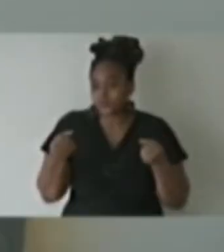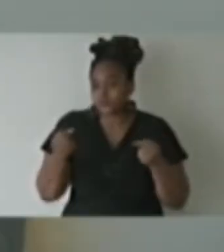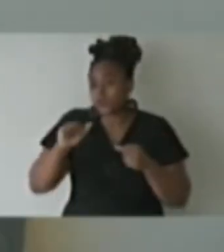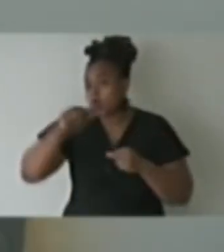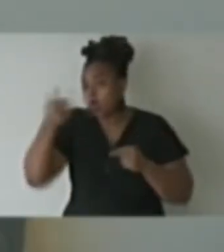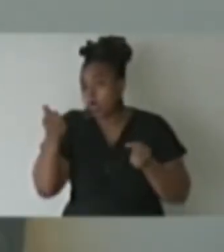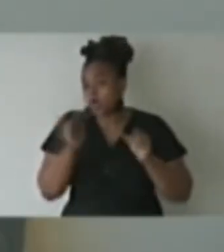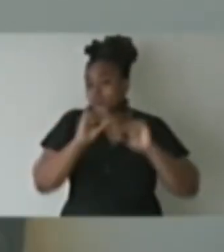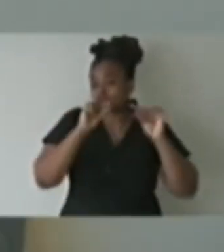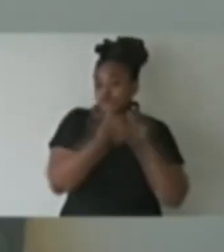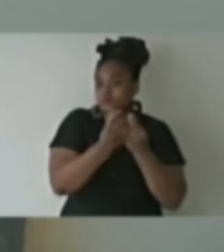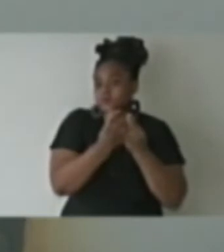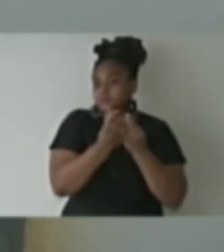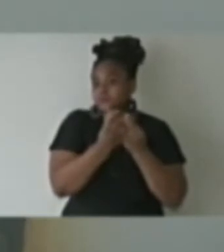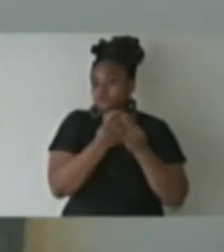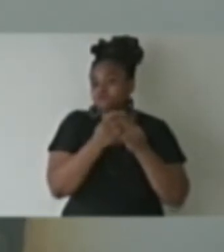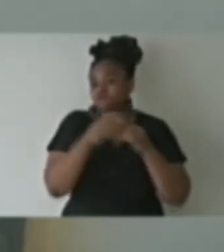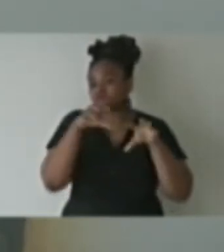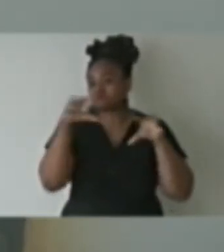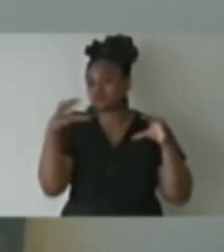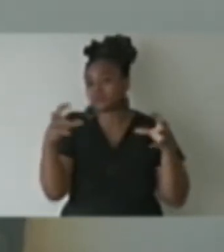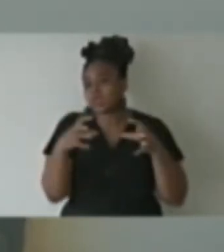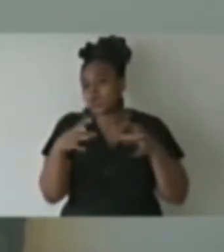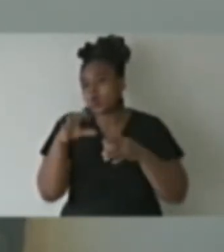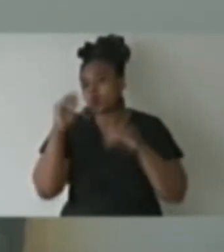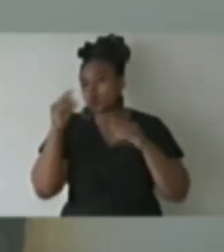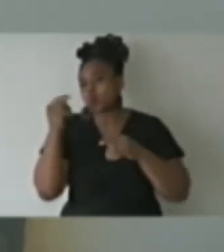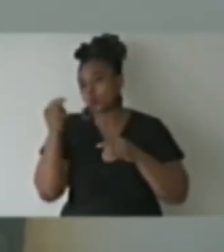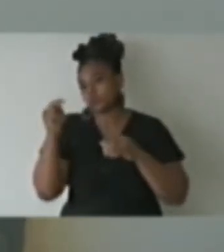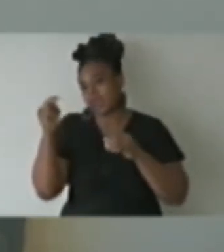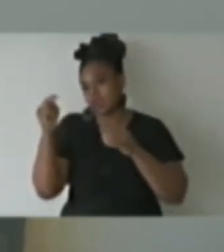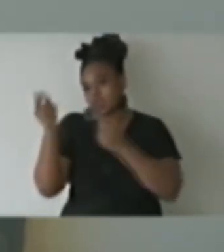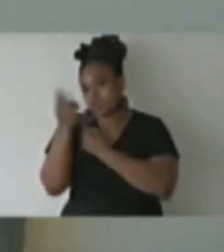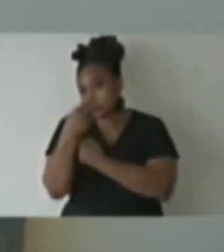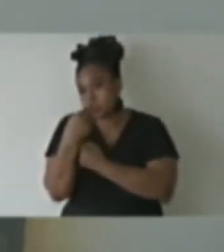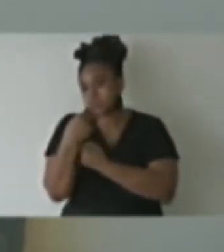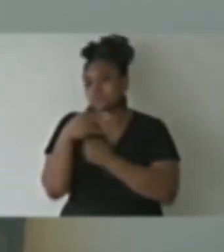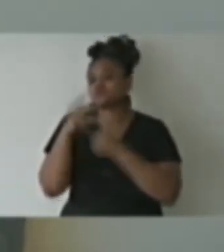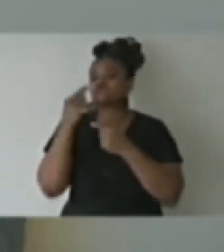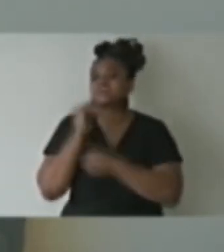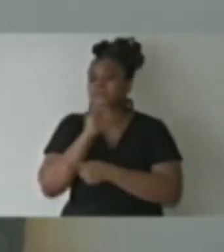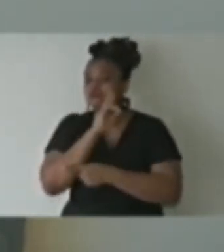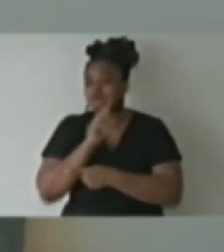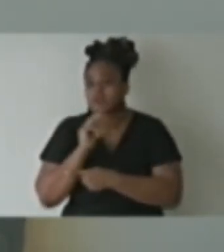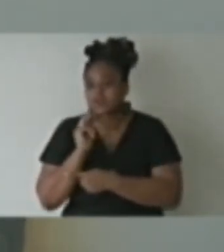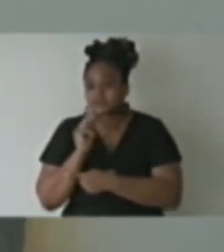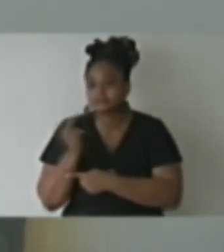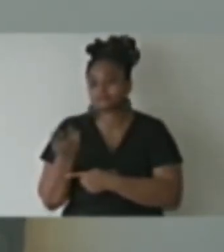sectors, including hotel and restaurants, transport, storage and communications, is slower.